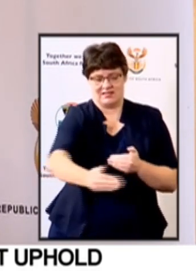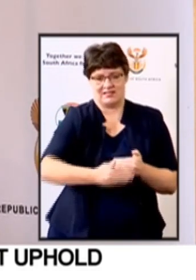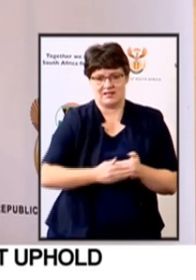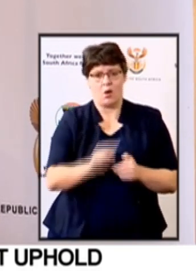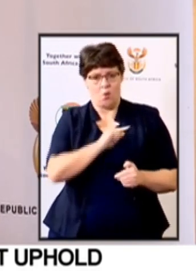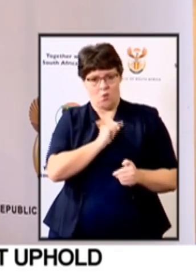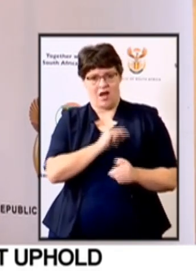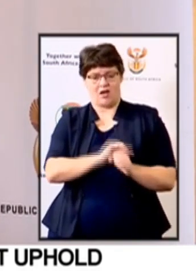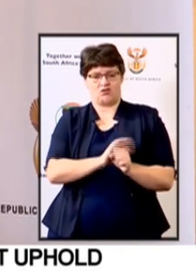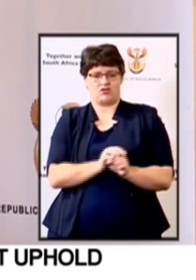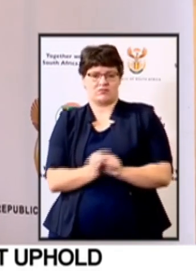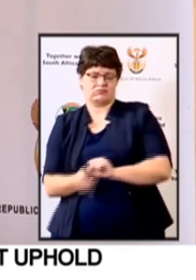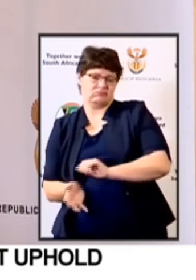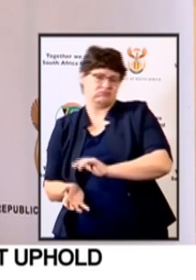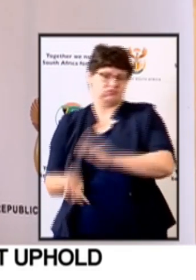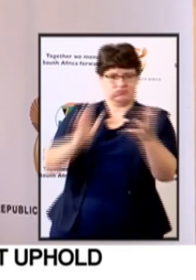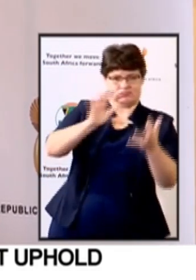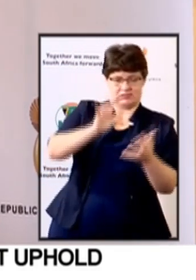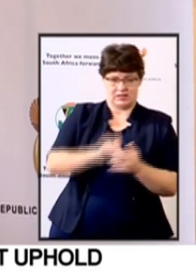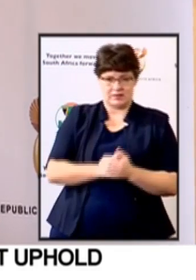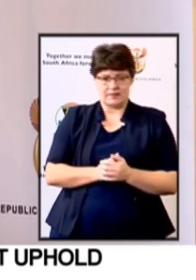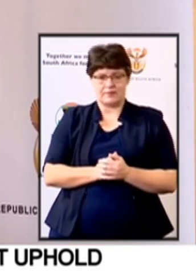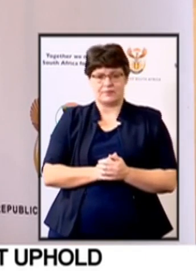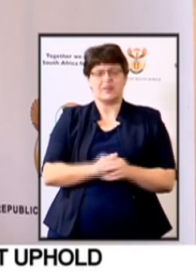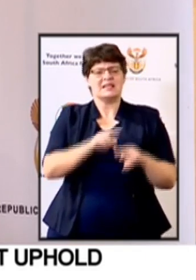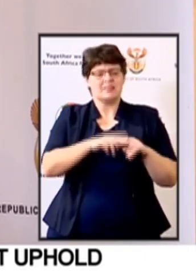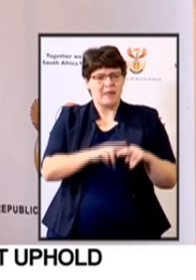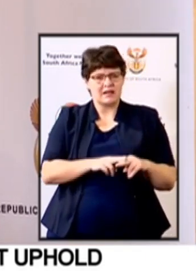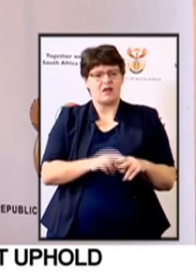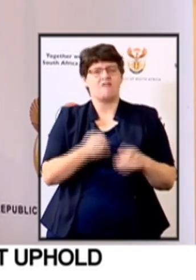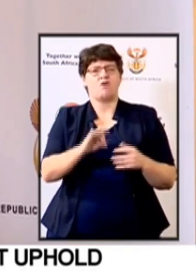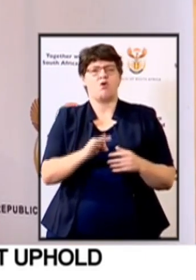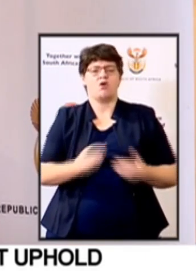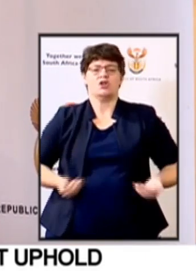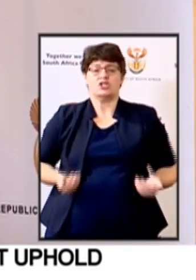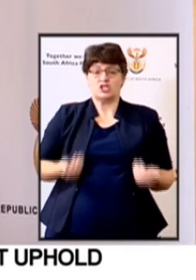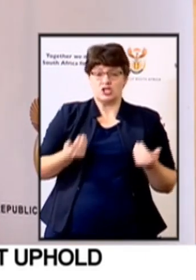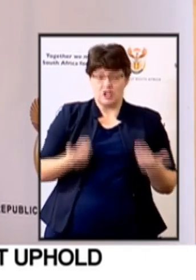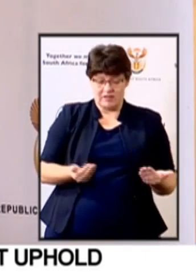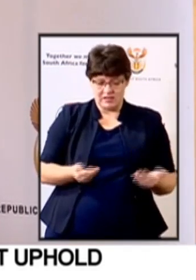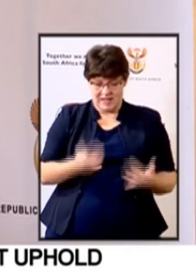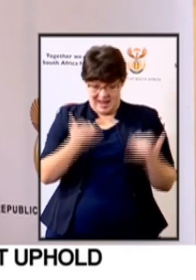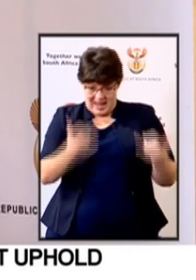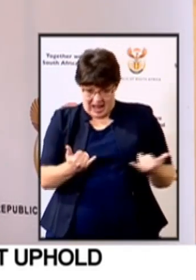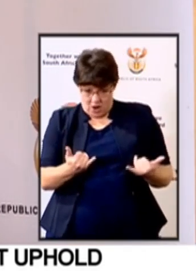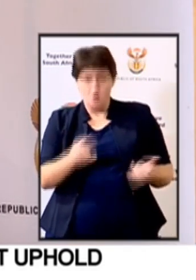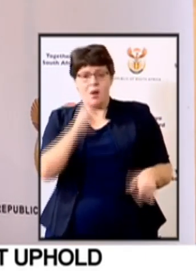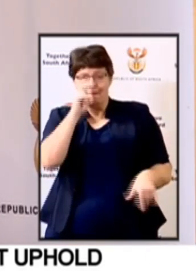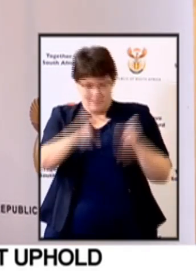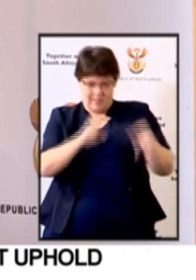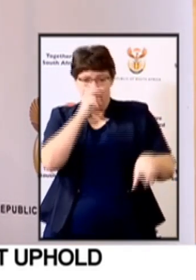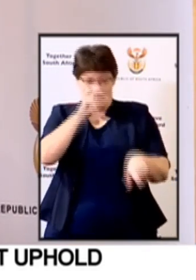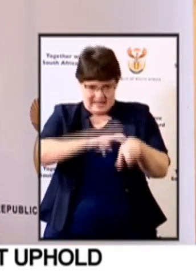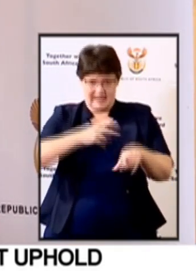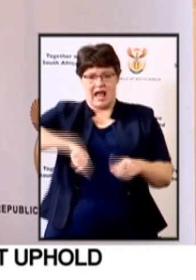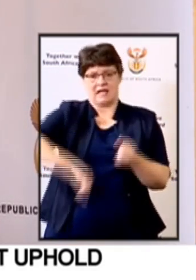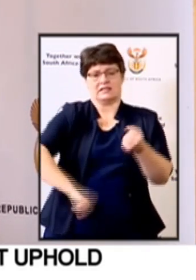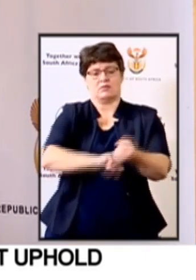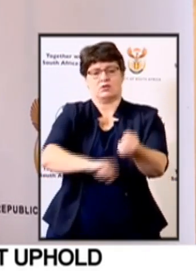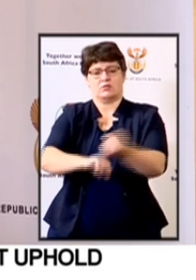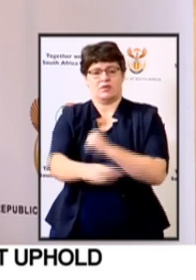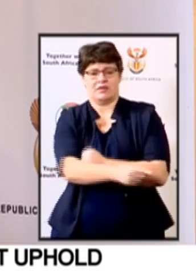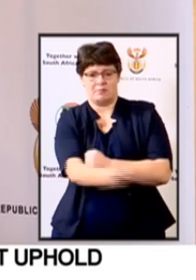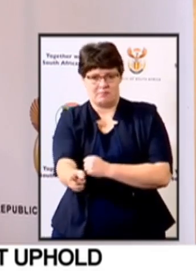turmoil, where dependence on the state for services will be especially higher. We take